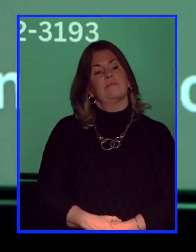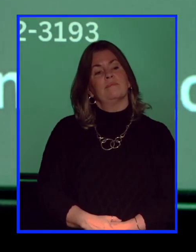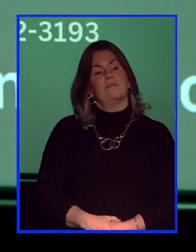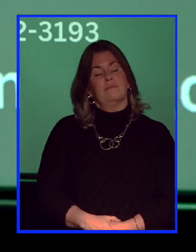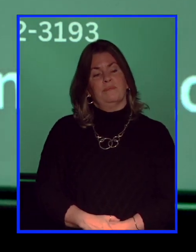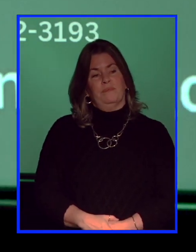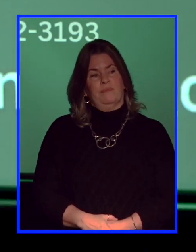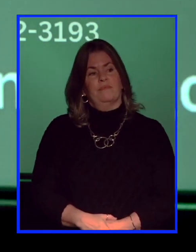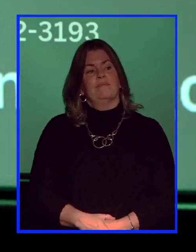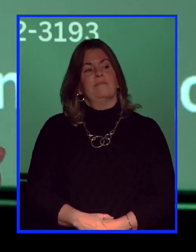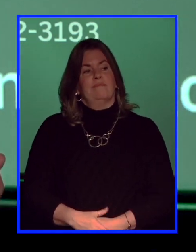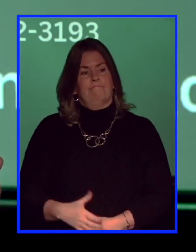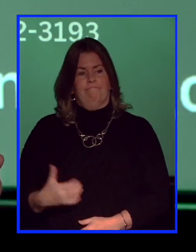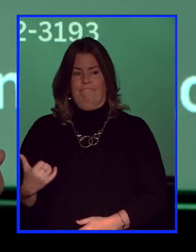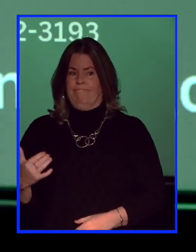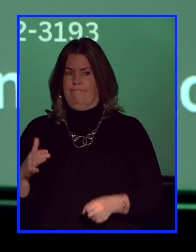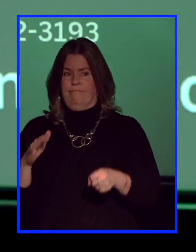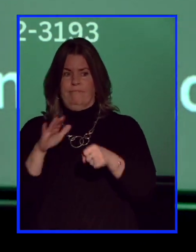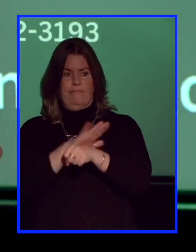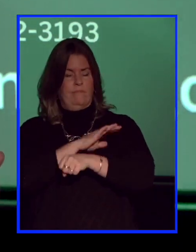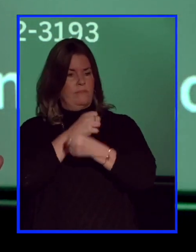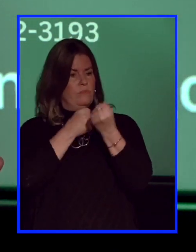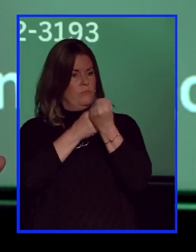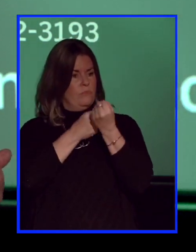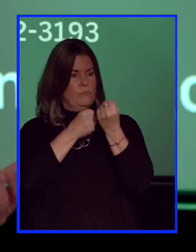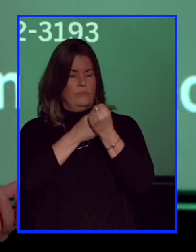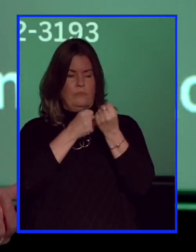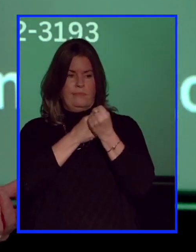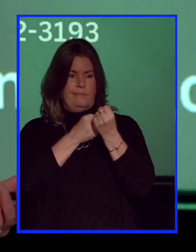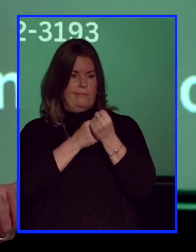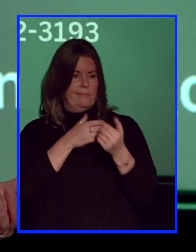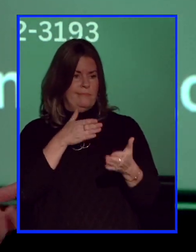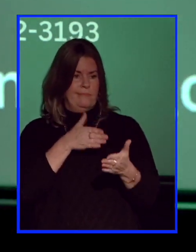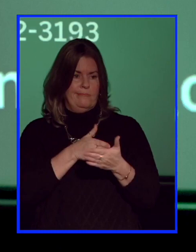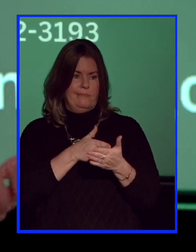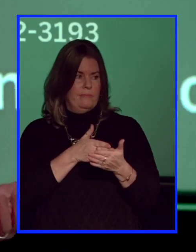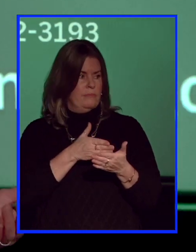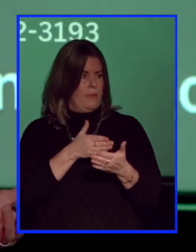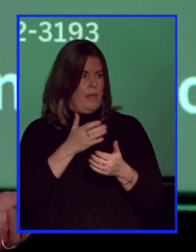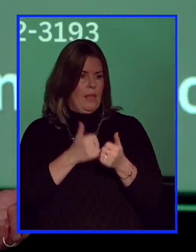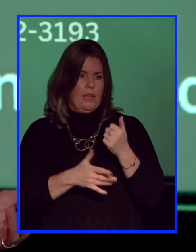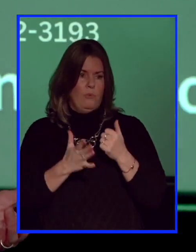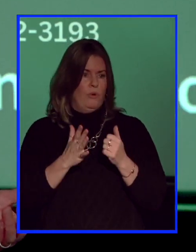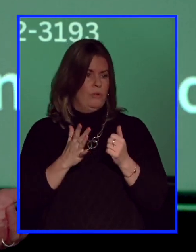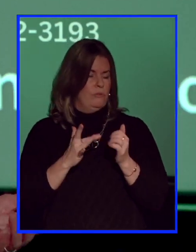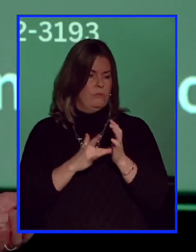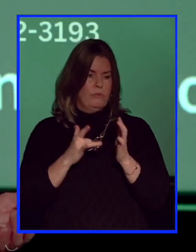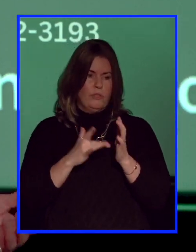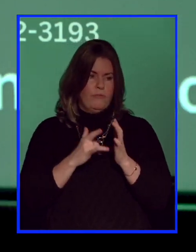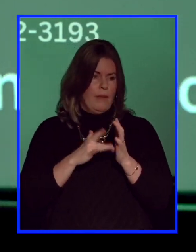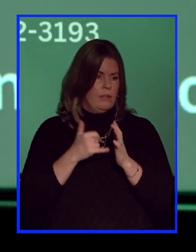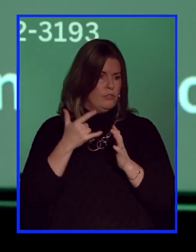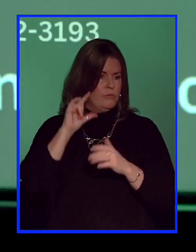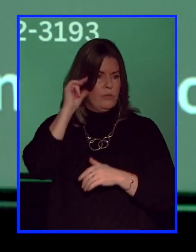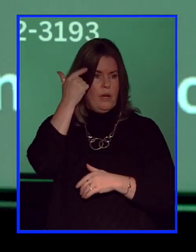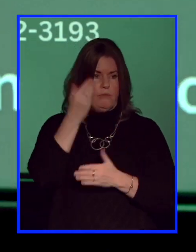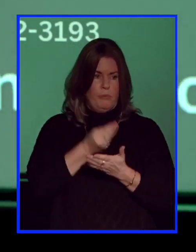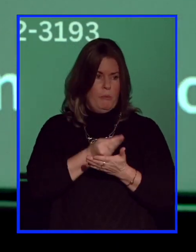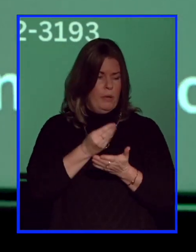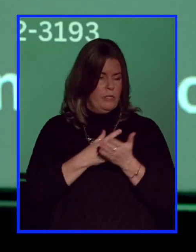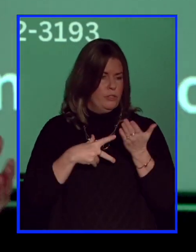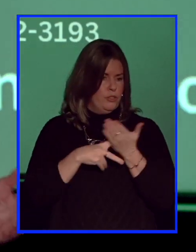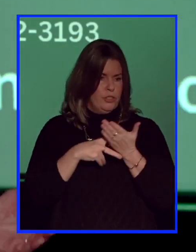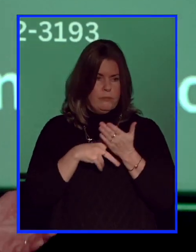of course, I totally support the prosecution of anybody who misused any governmental funds. Okay, and how much we'll